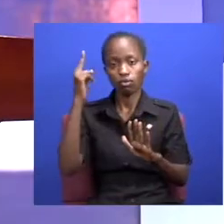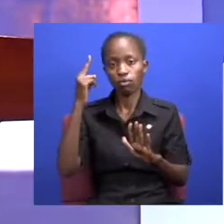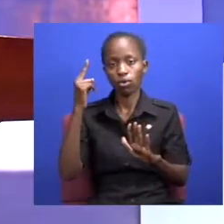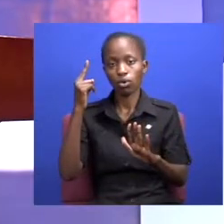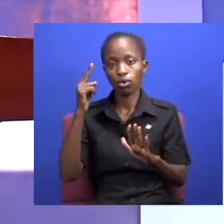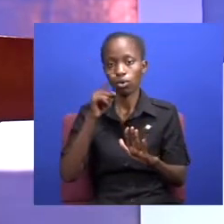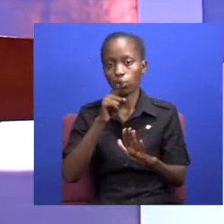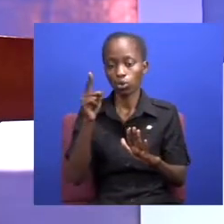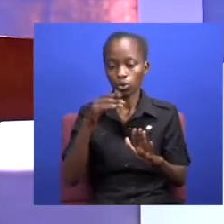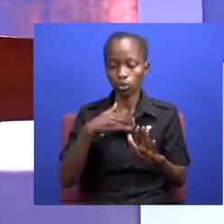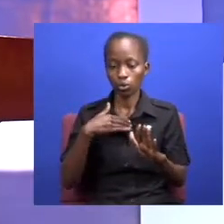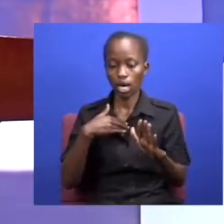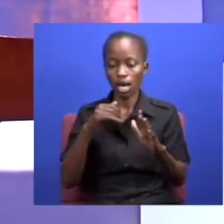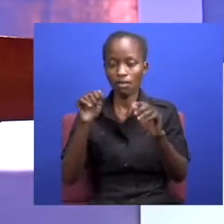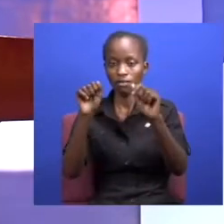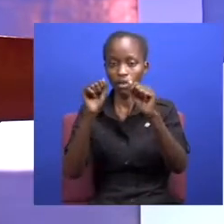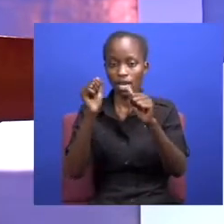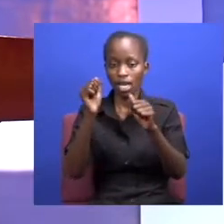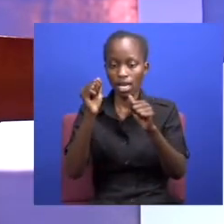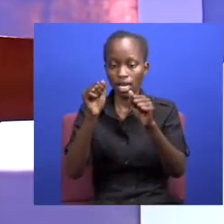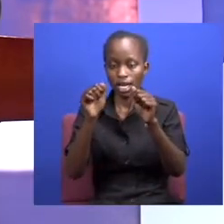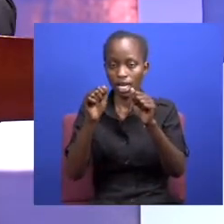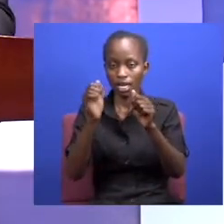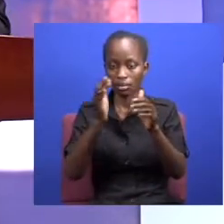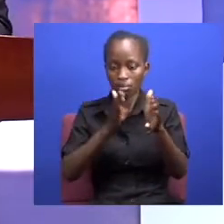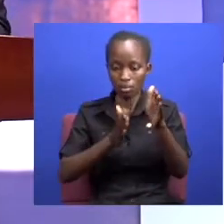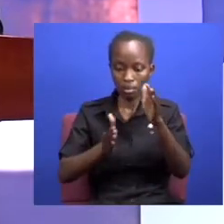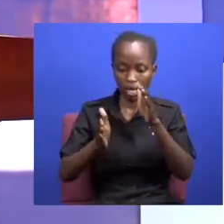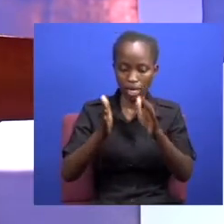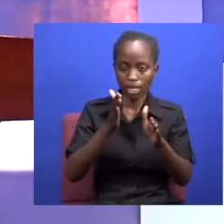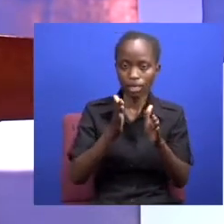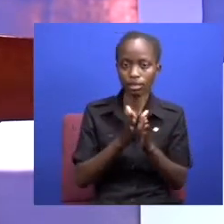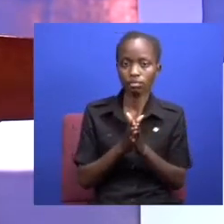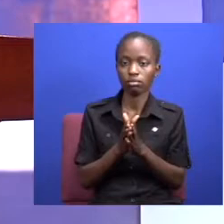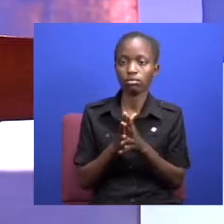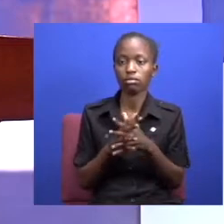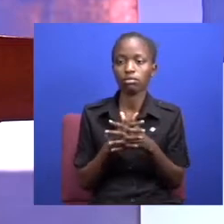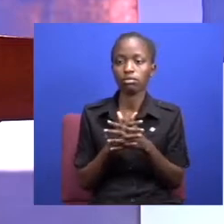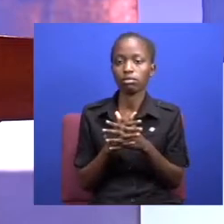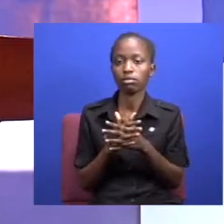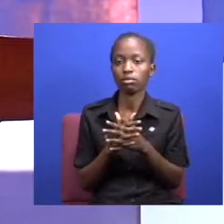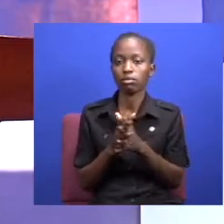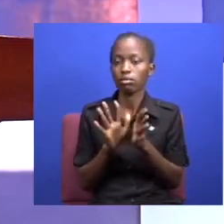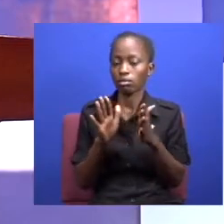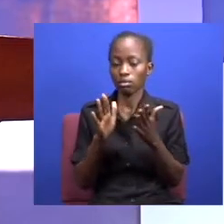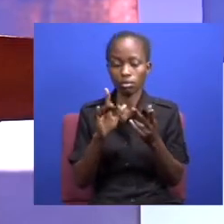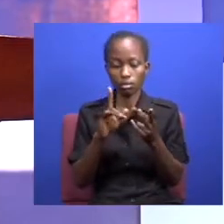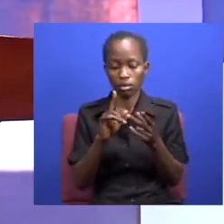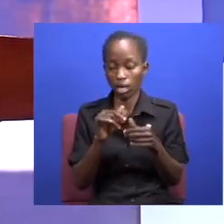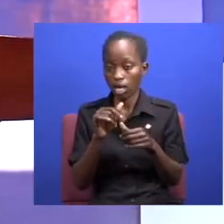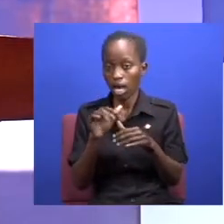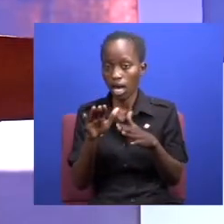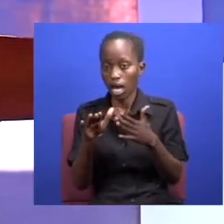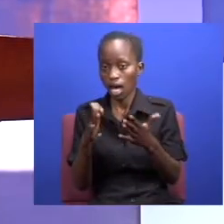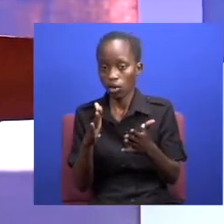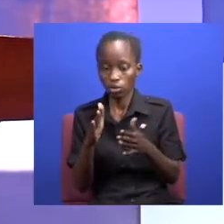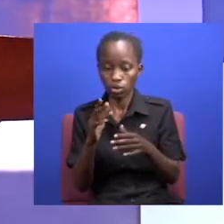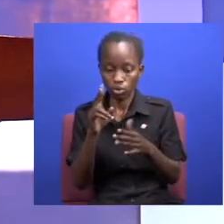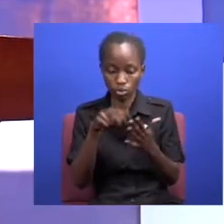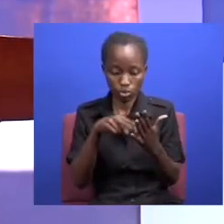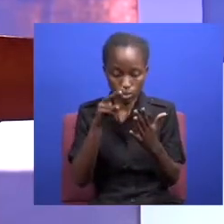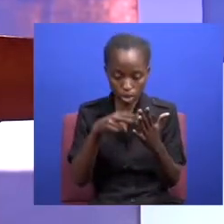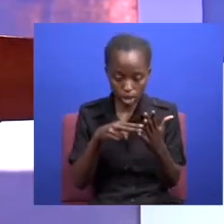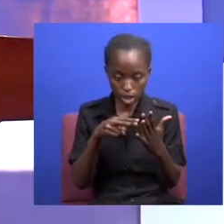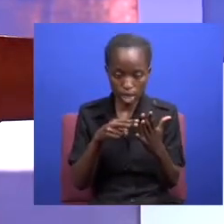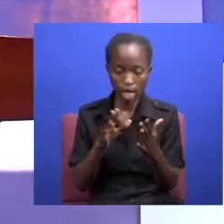to be systematic, to be consistent with regard to when you read the Bible and the